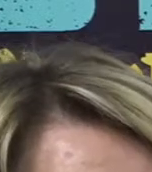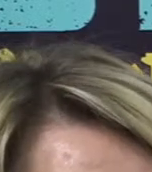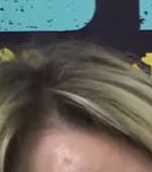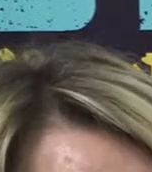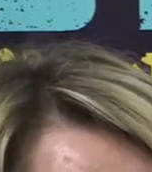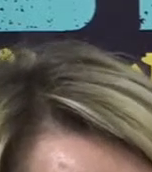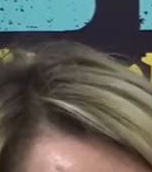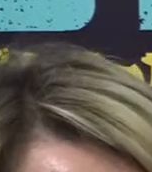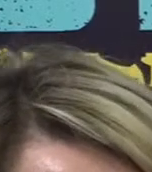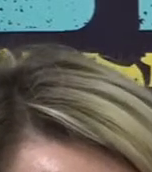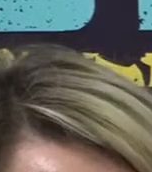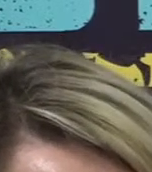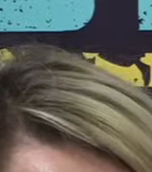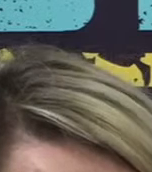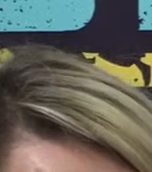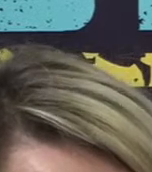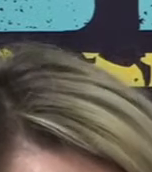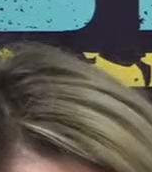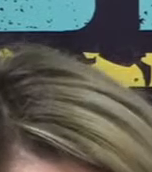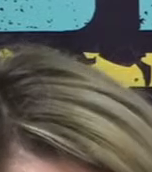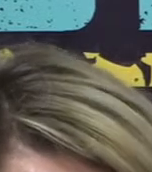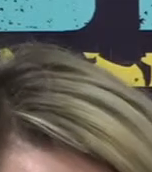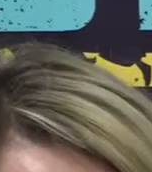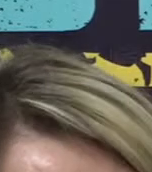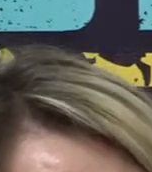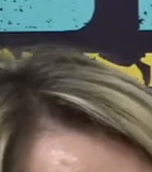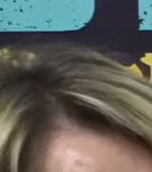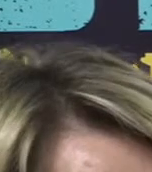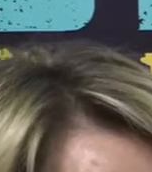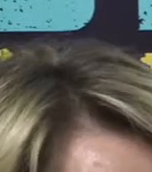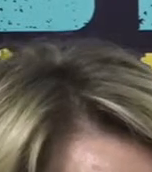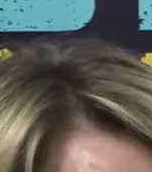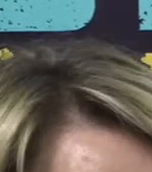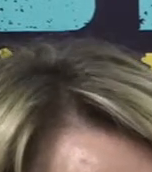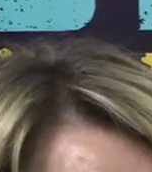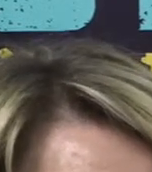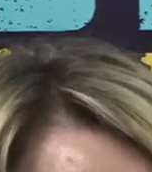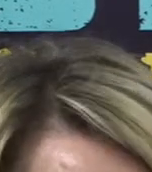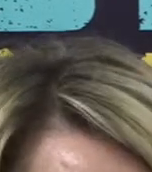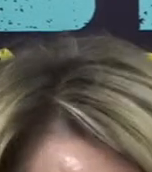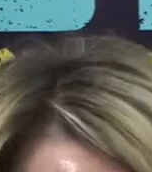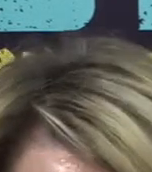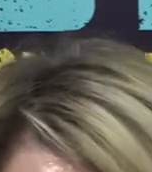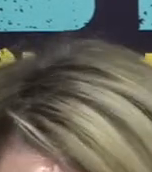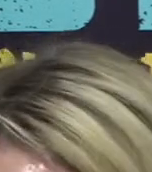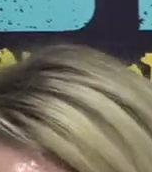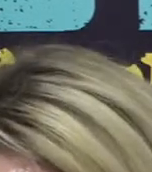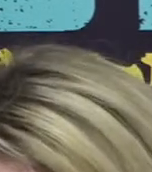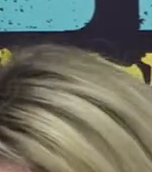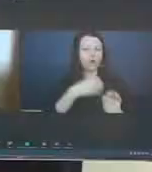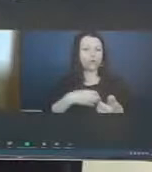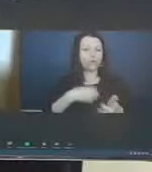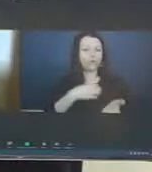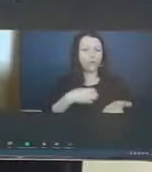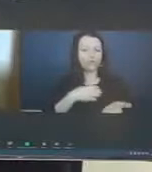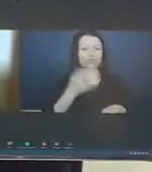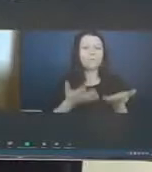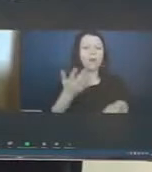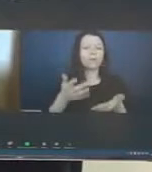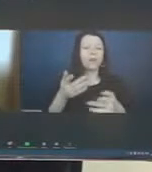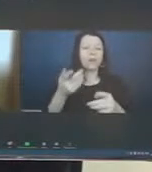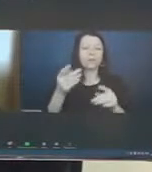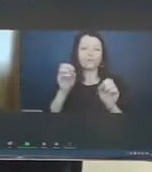and this will be the subject of today's talk. 5344D, of course, is very